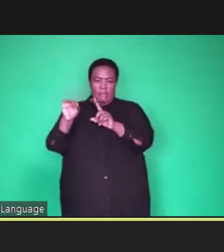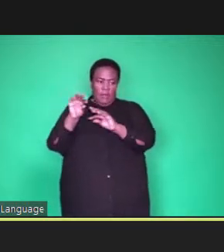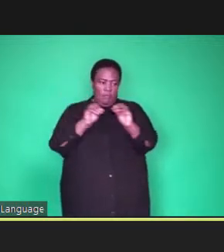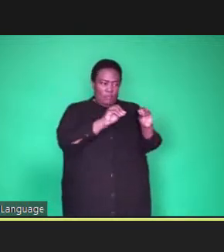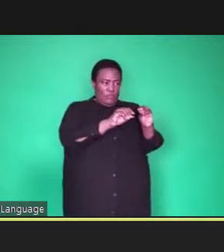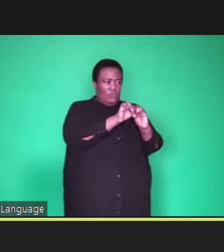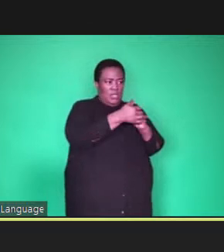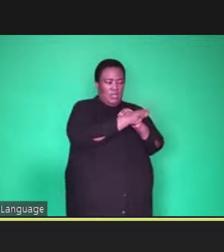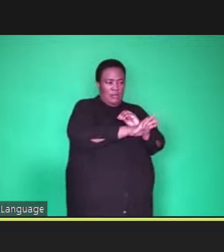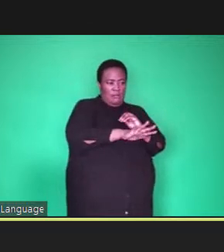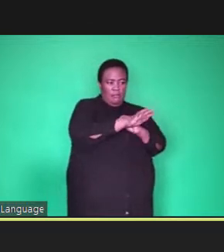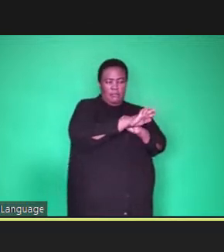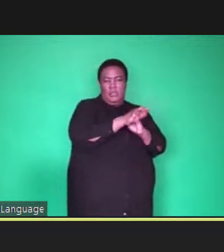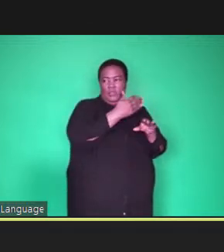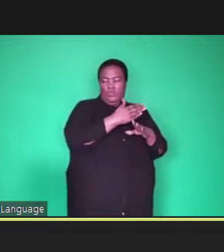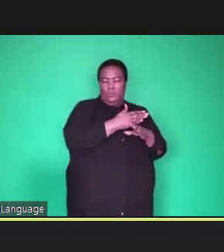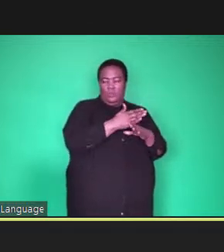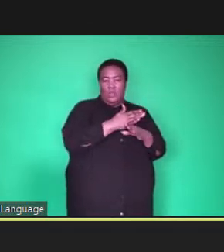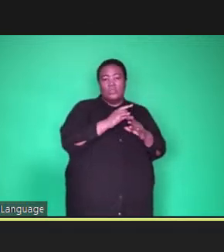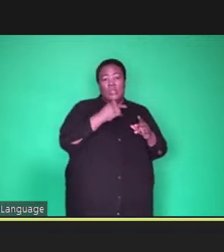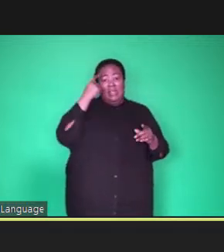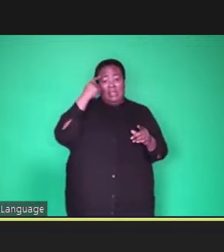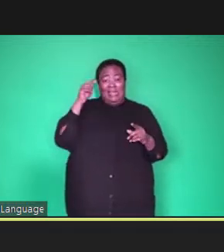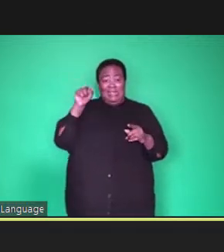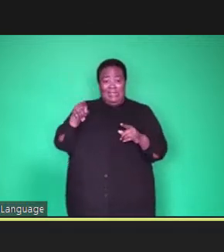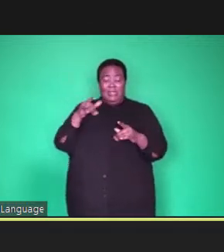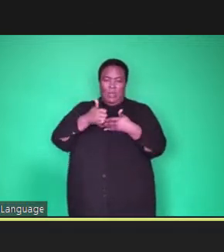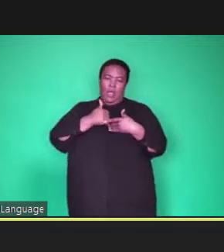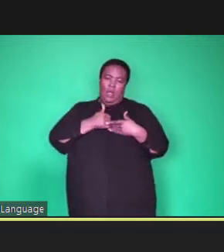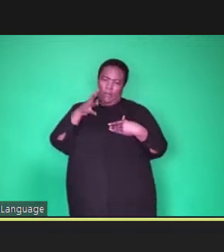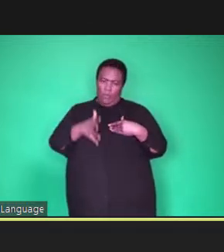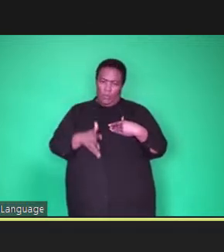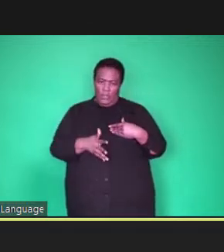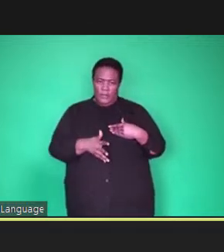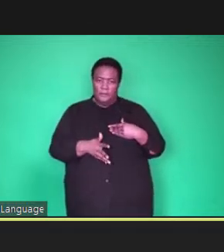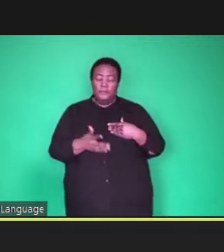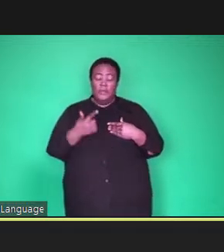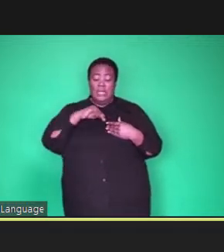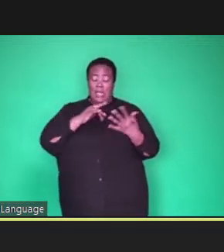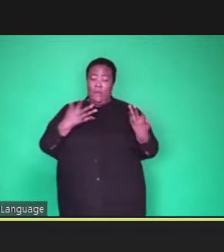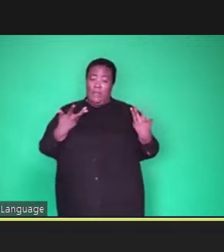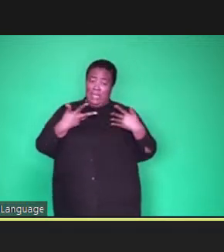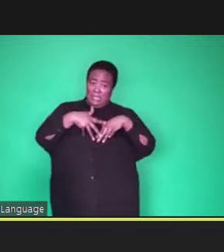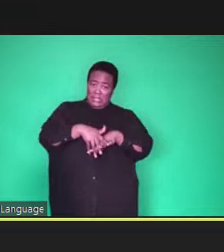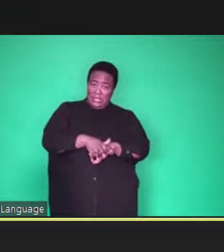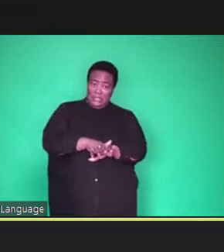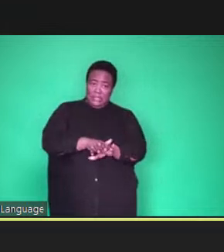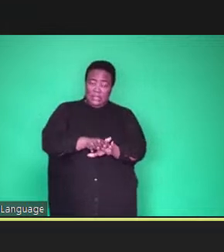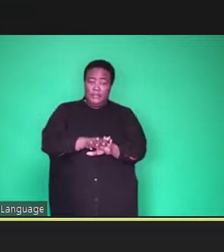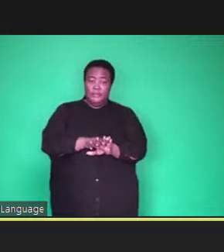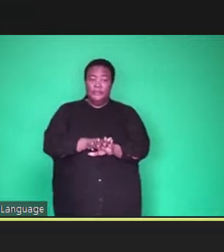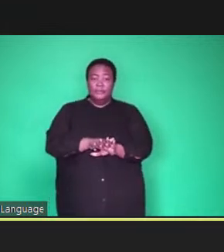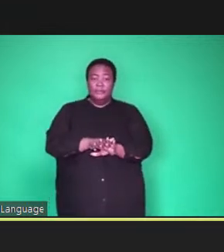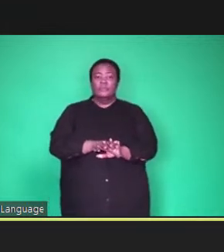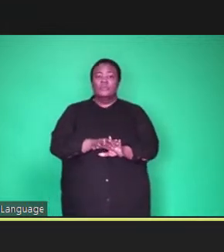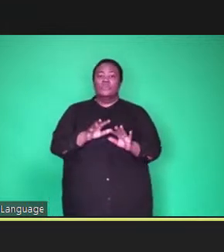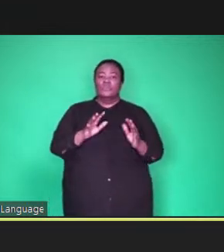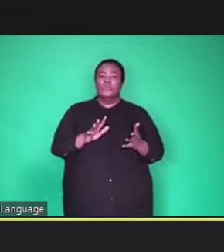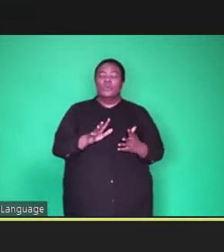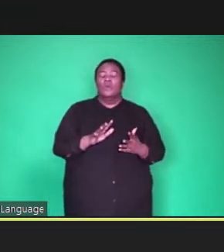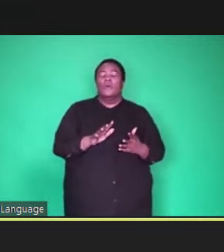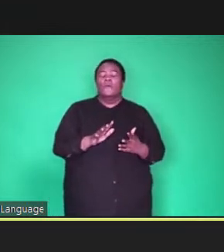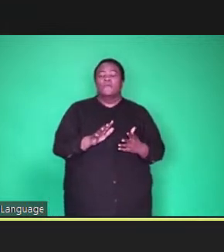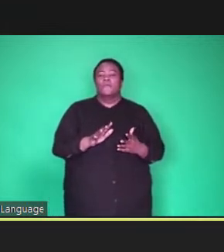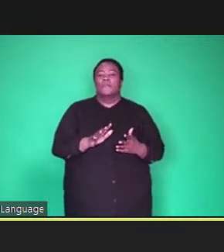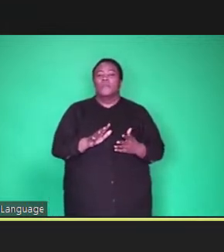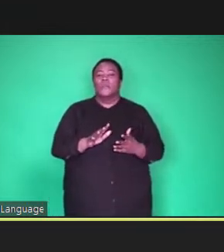straightforward, but it's so interesting, and I think this is going to help us in our integration. Within the Agincourt area that I just showed